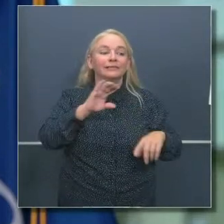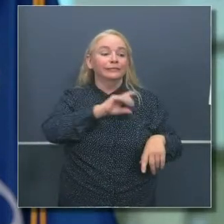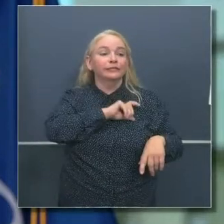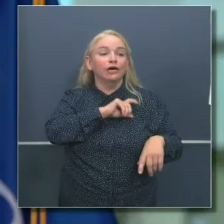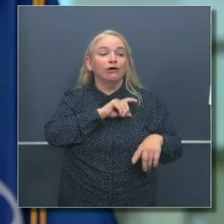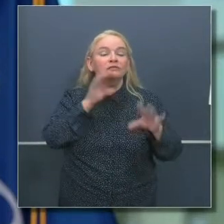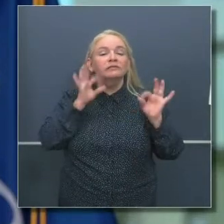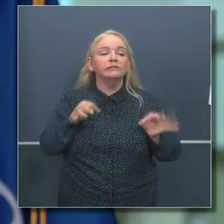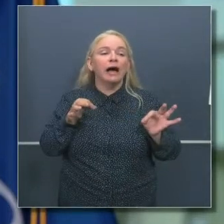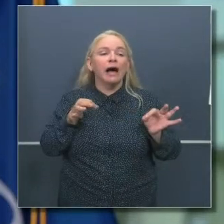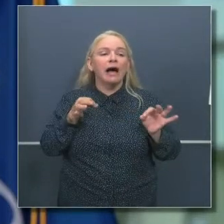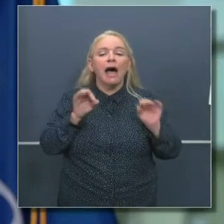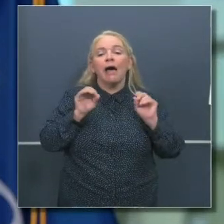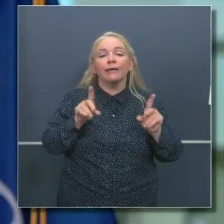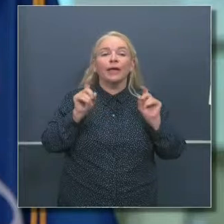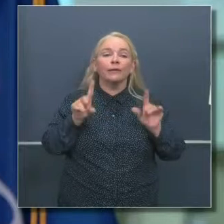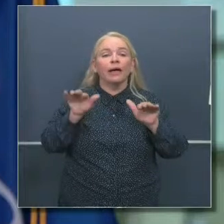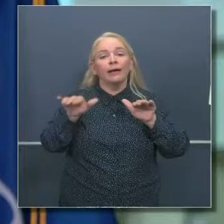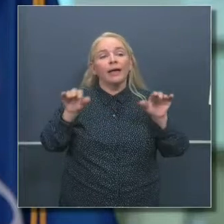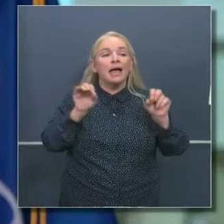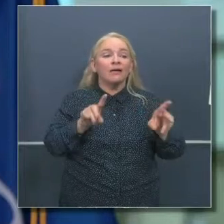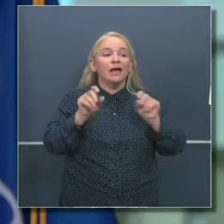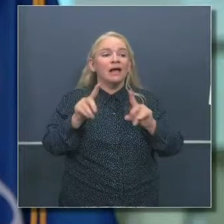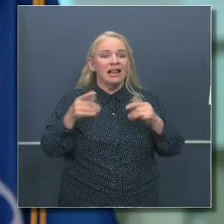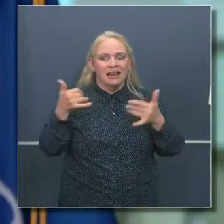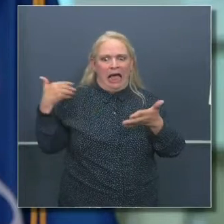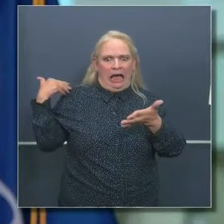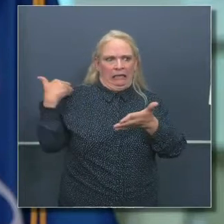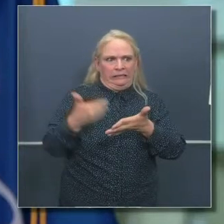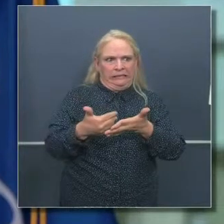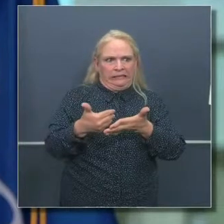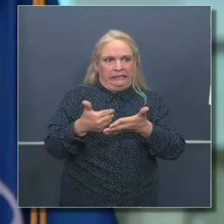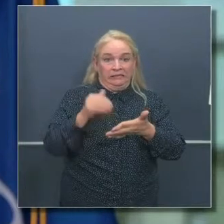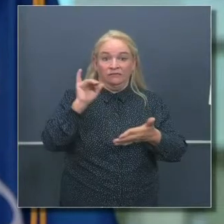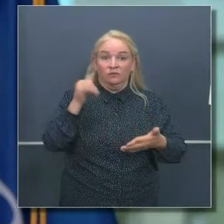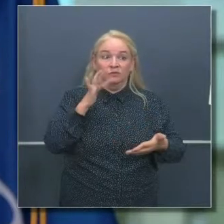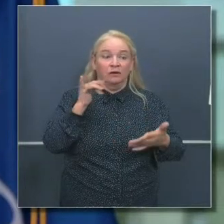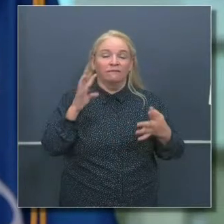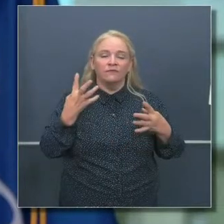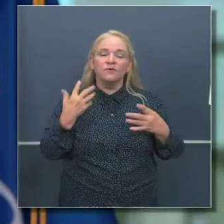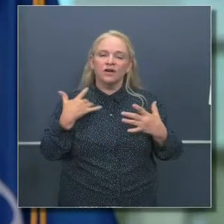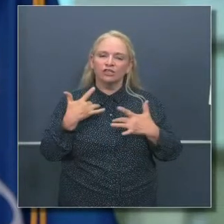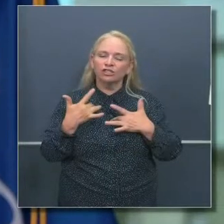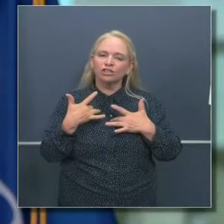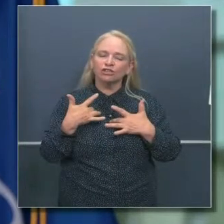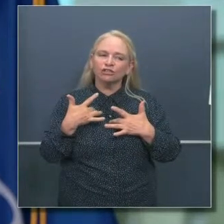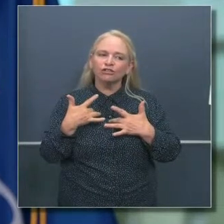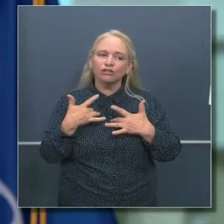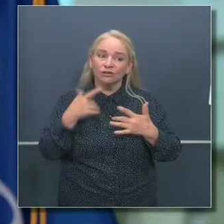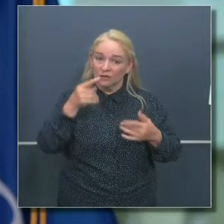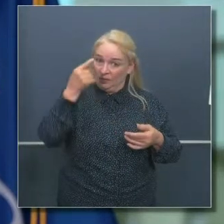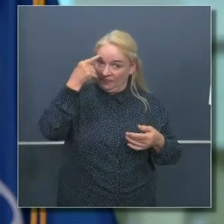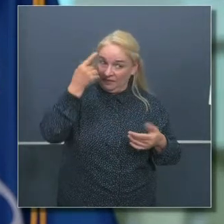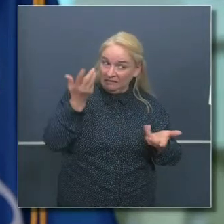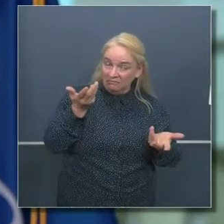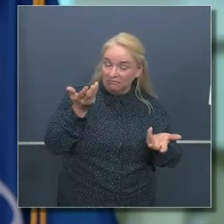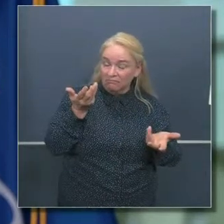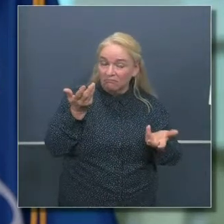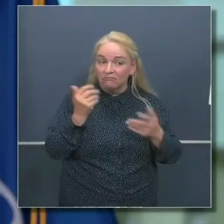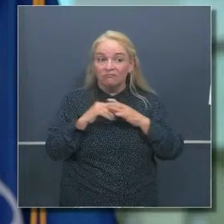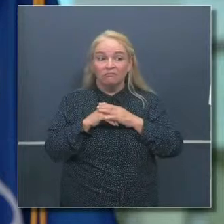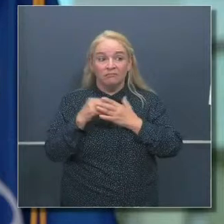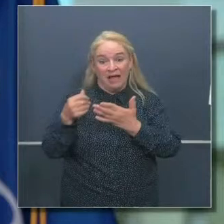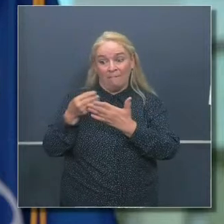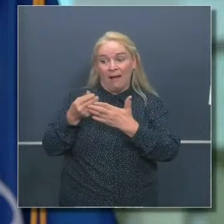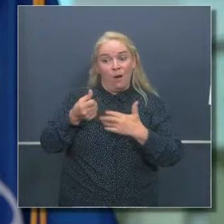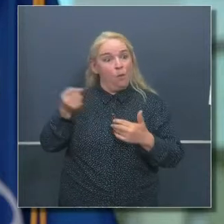approach when we're going into the 4th of July weekend. And yeah, I mean, and whether or not you think that that fiscal contingency strategy will